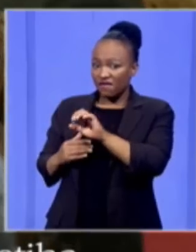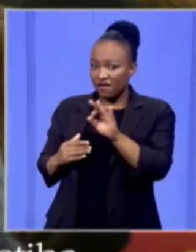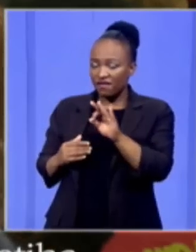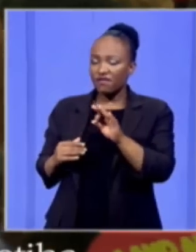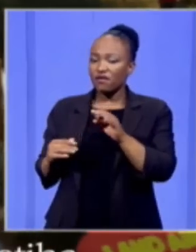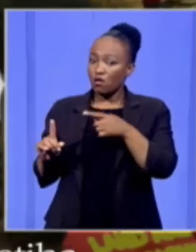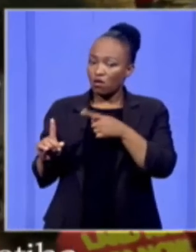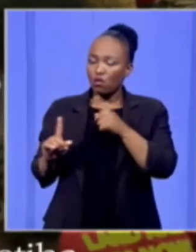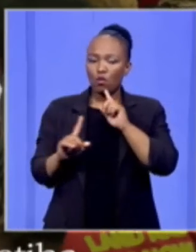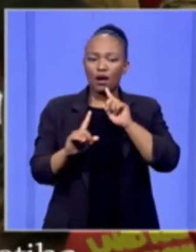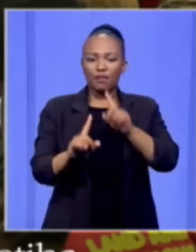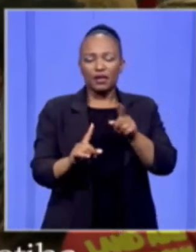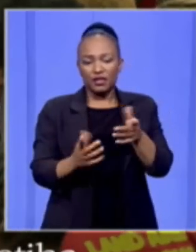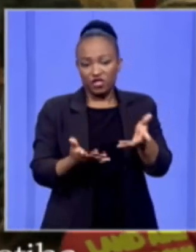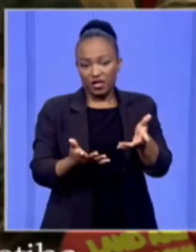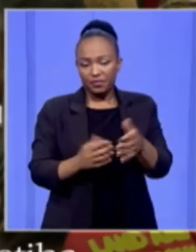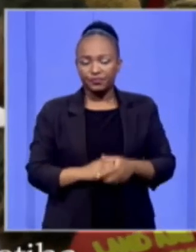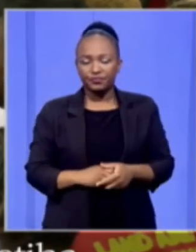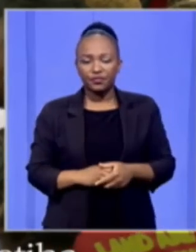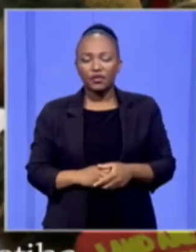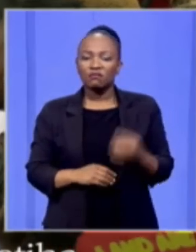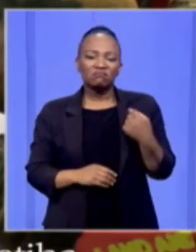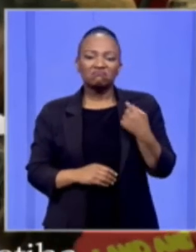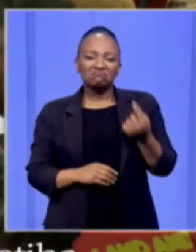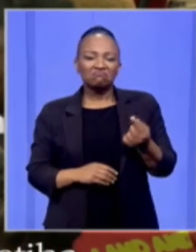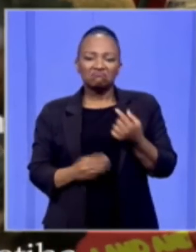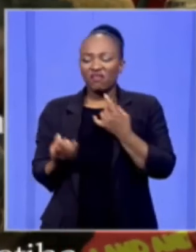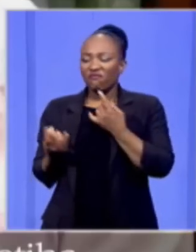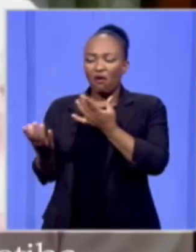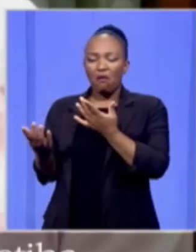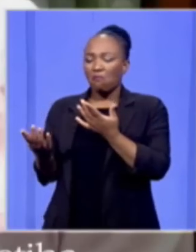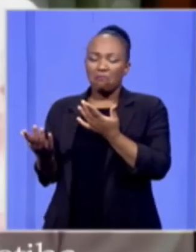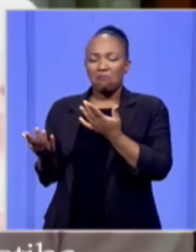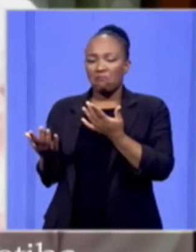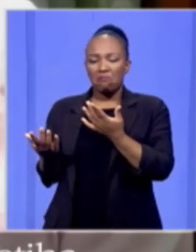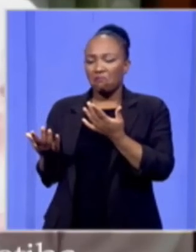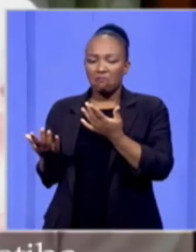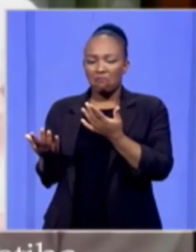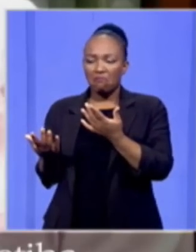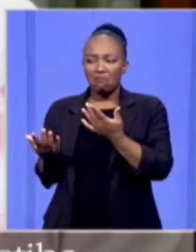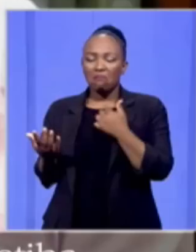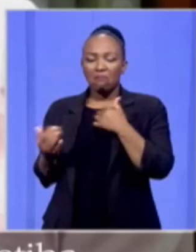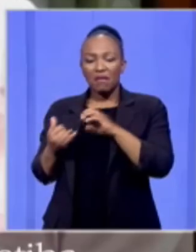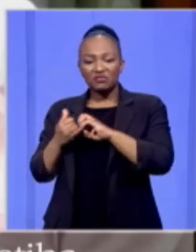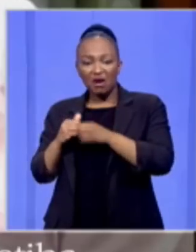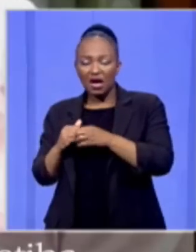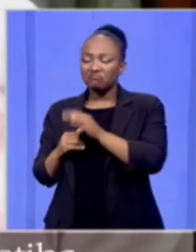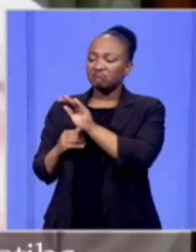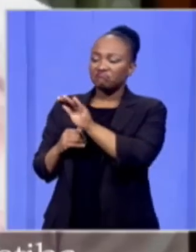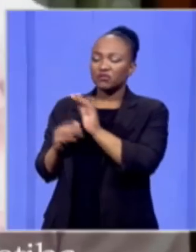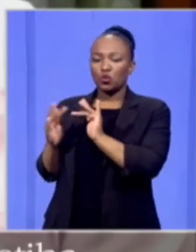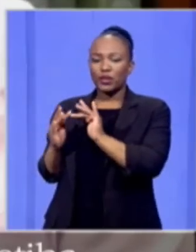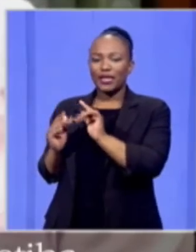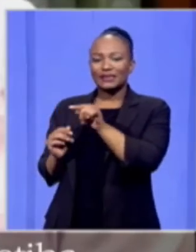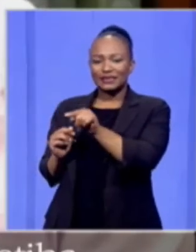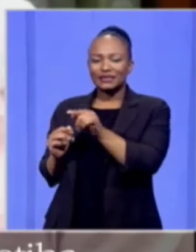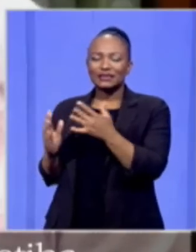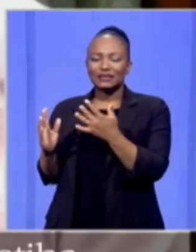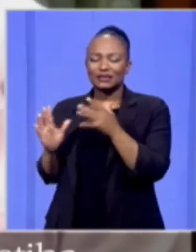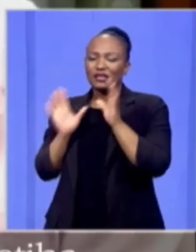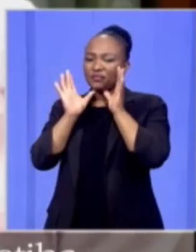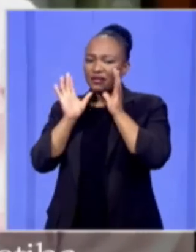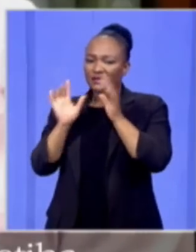I haven't, to be fair, and I have tried to reach out to him, but you know, it's